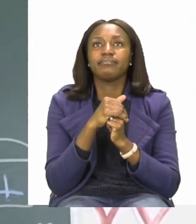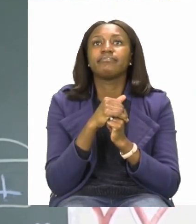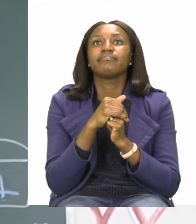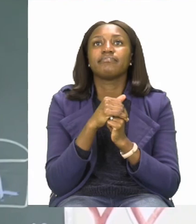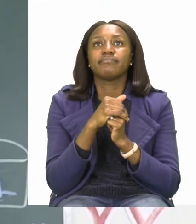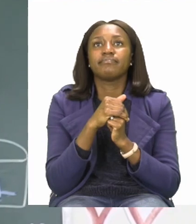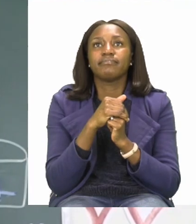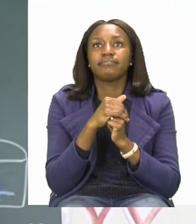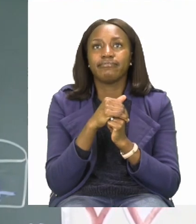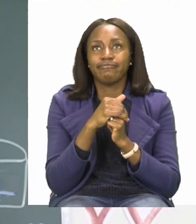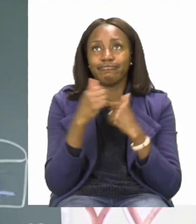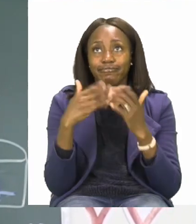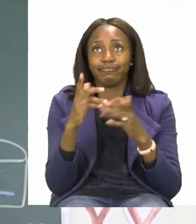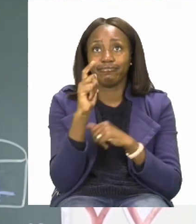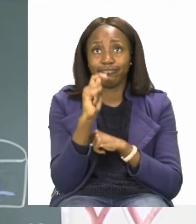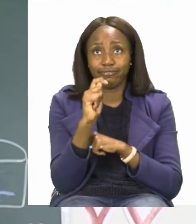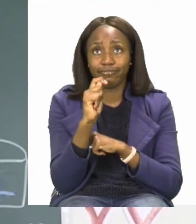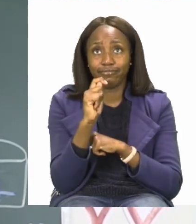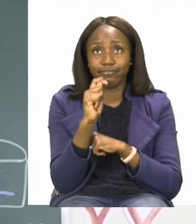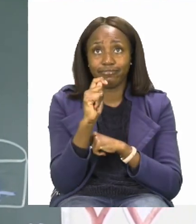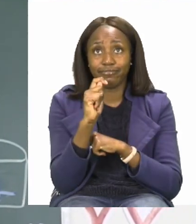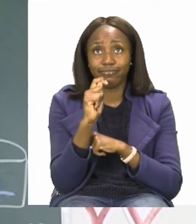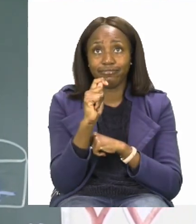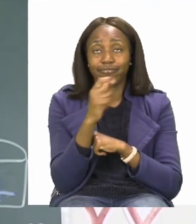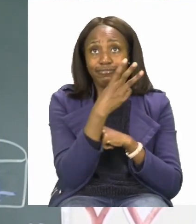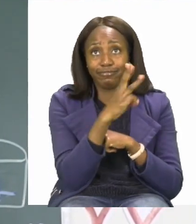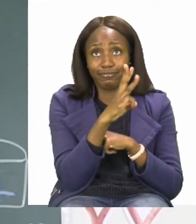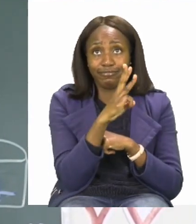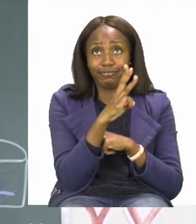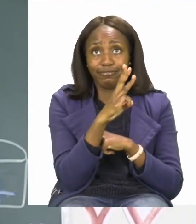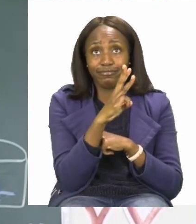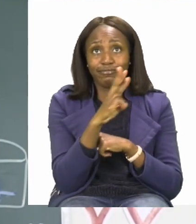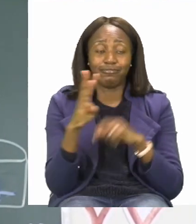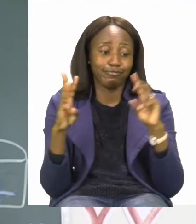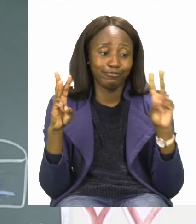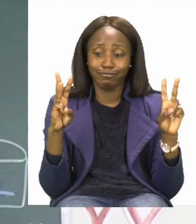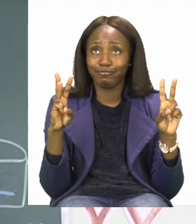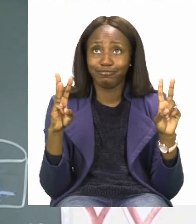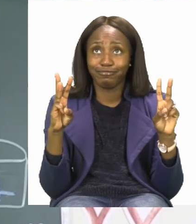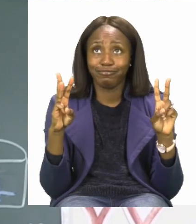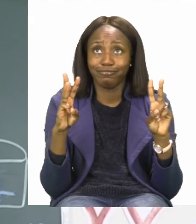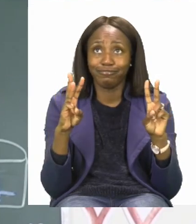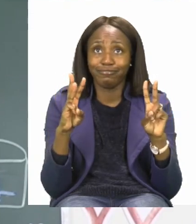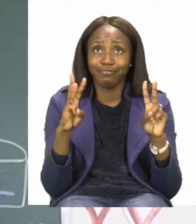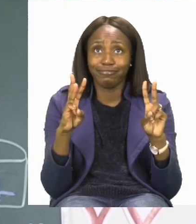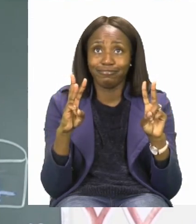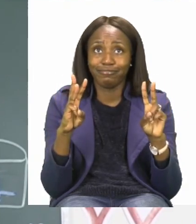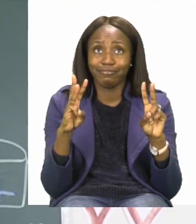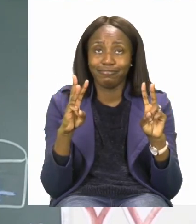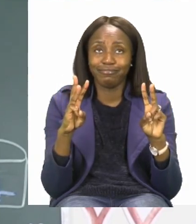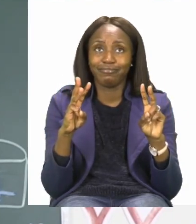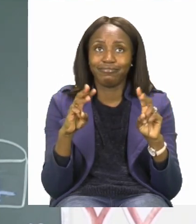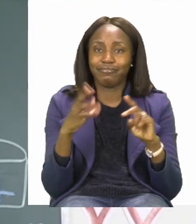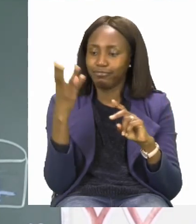units. So we'll start with the tens, which are 6 plus 2. So if I have 6